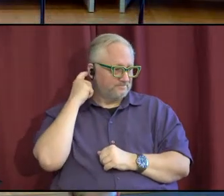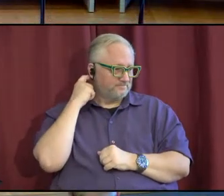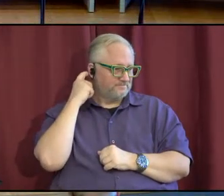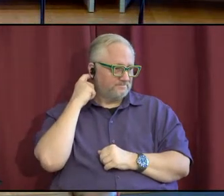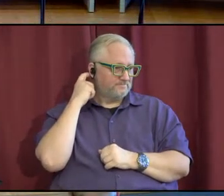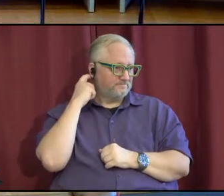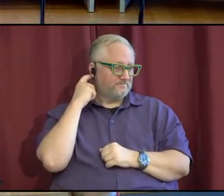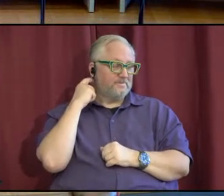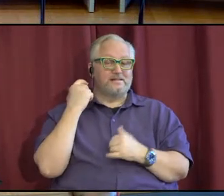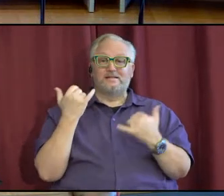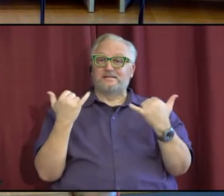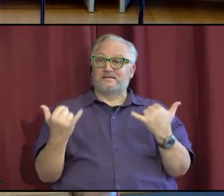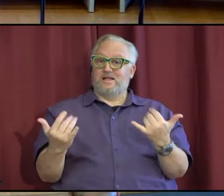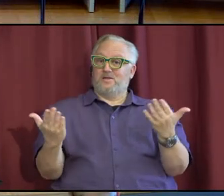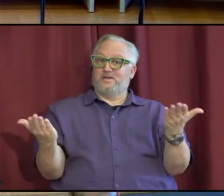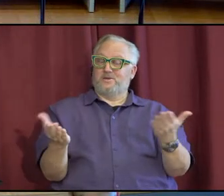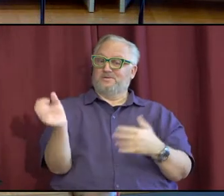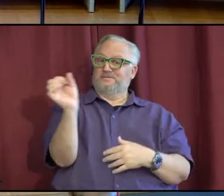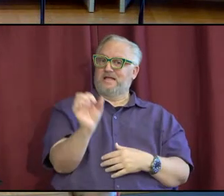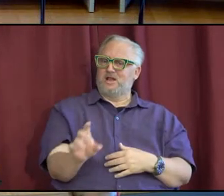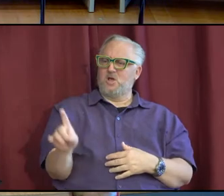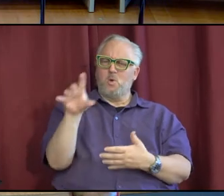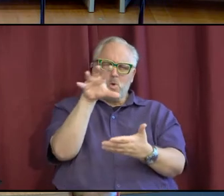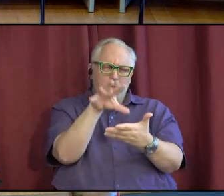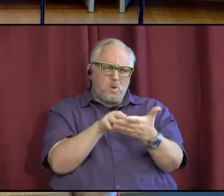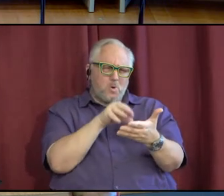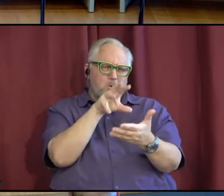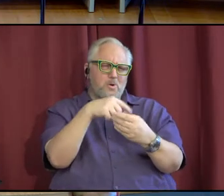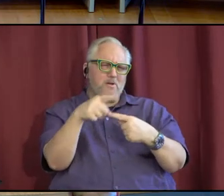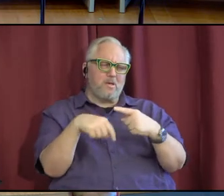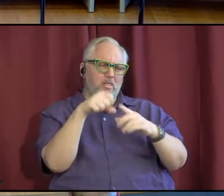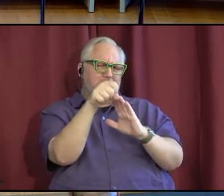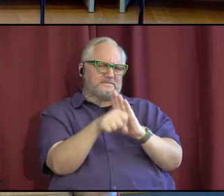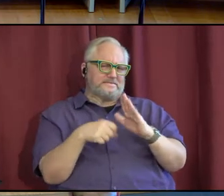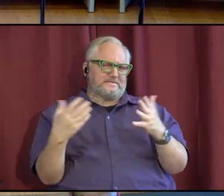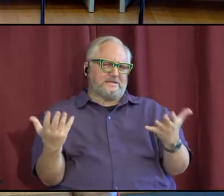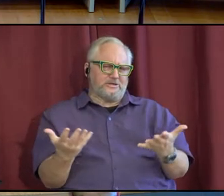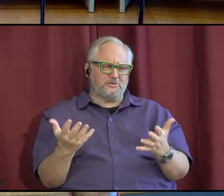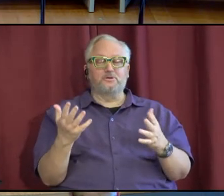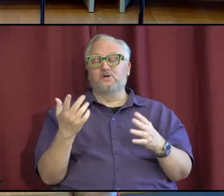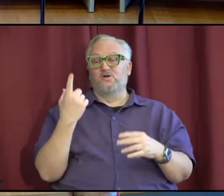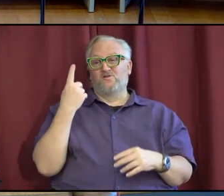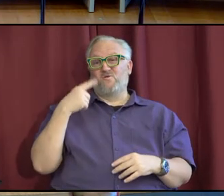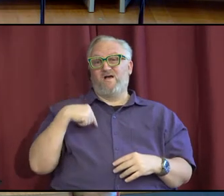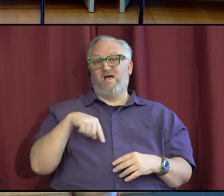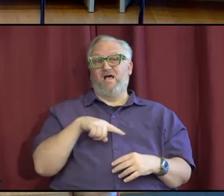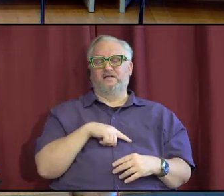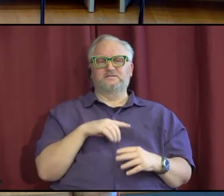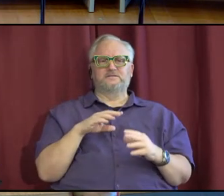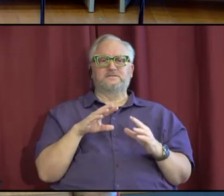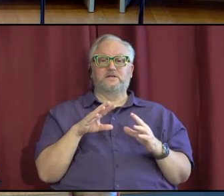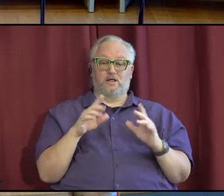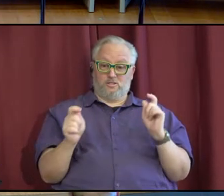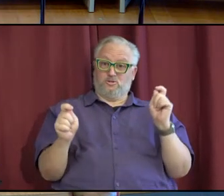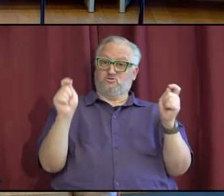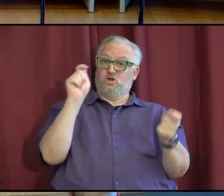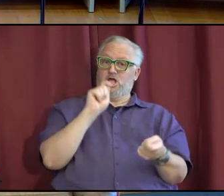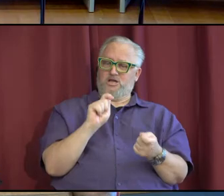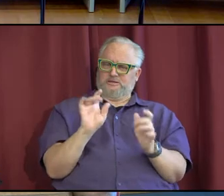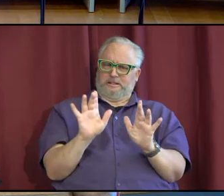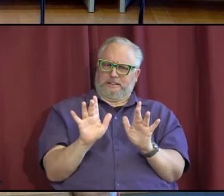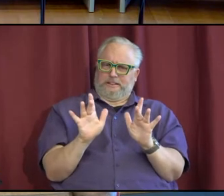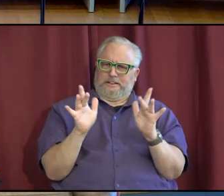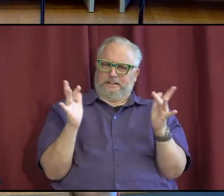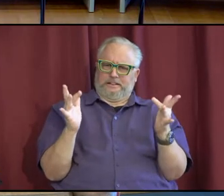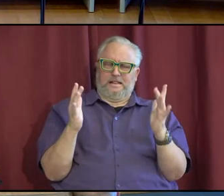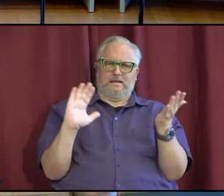Now that we live in San Diego, we are learning about the seasons here. To us, they are much more subtle than what we're used to in